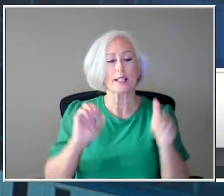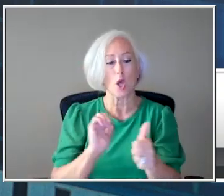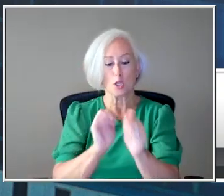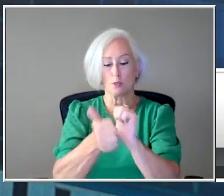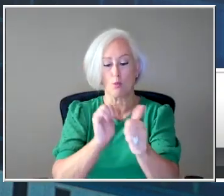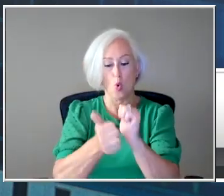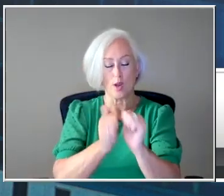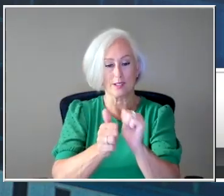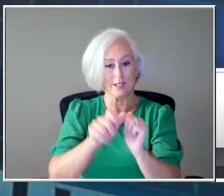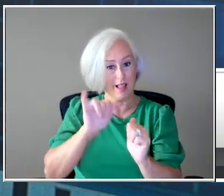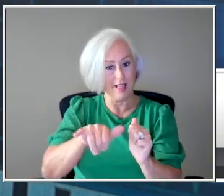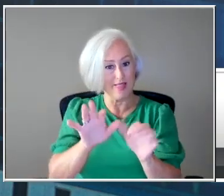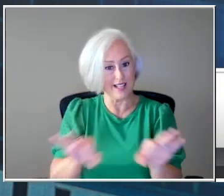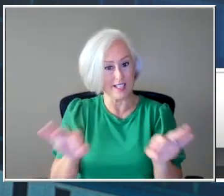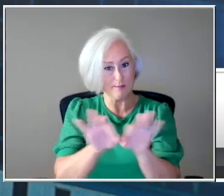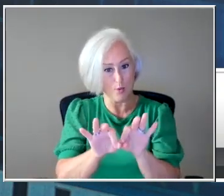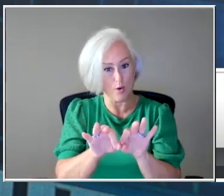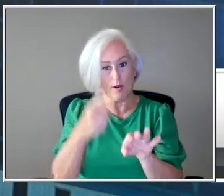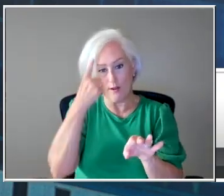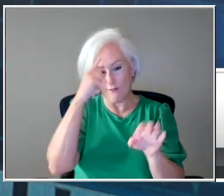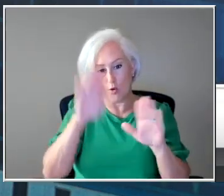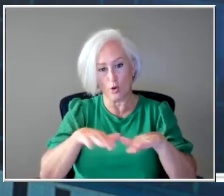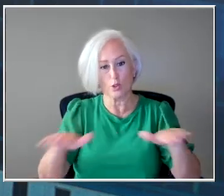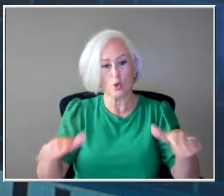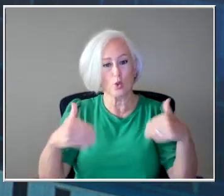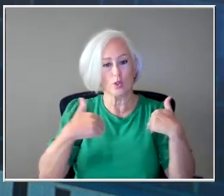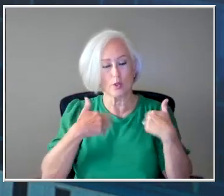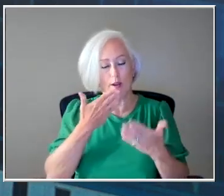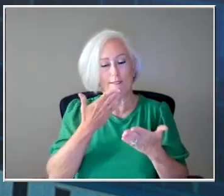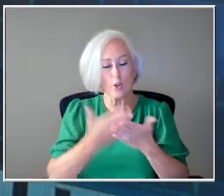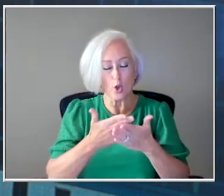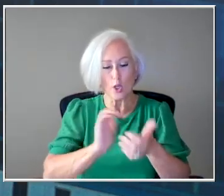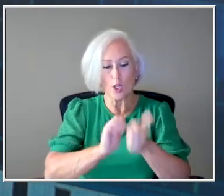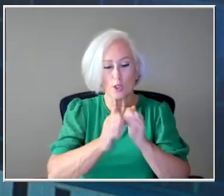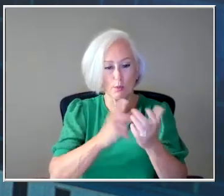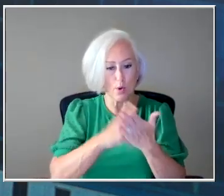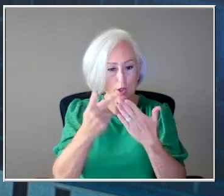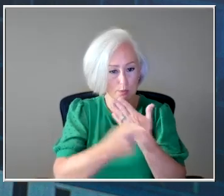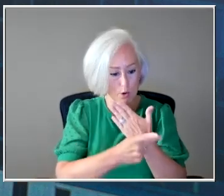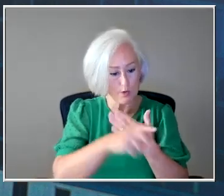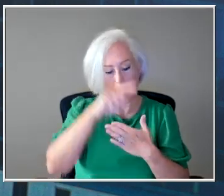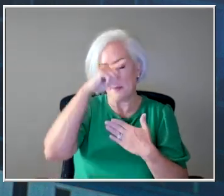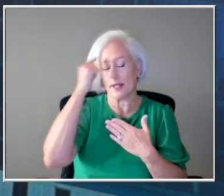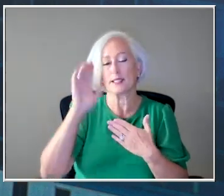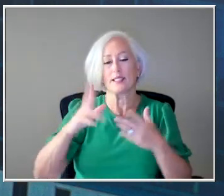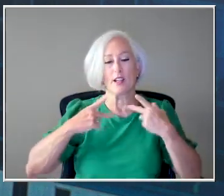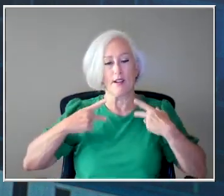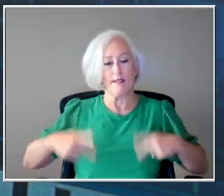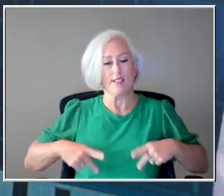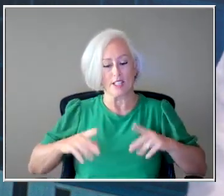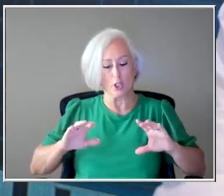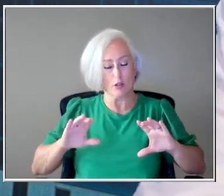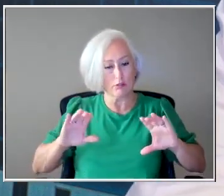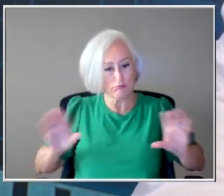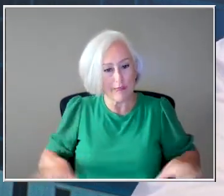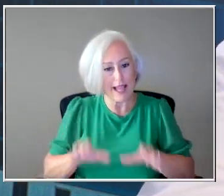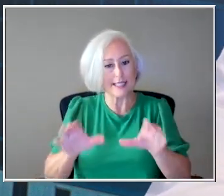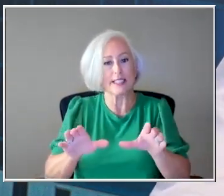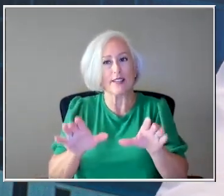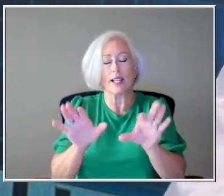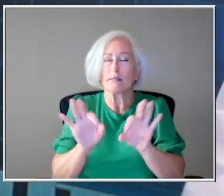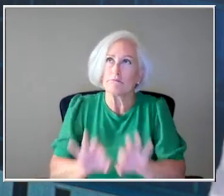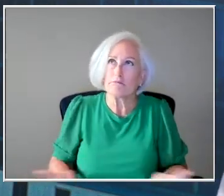schools to have good sports programs for these children, because their physical activity is paramount. Because if they're physically active as a young child as they get to